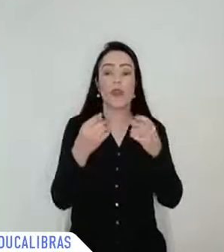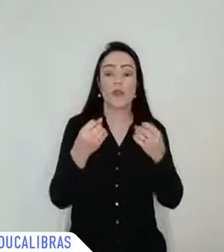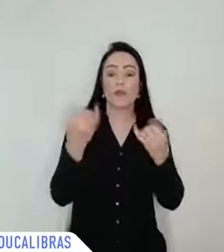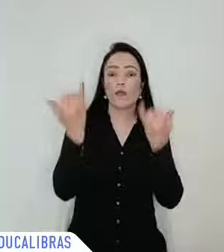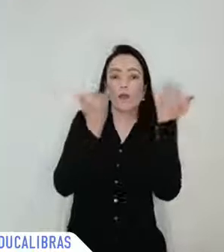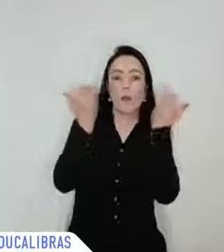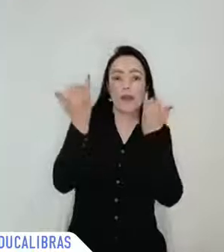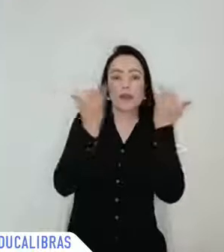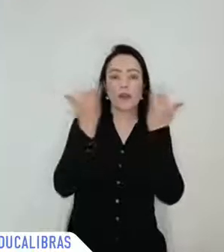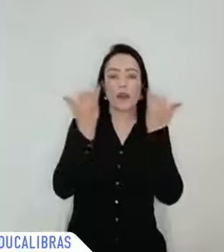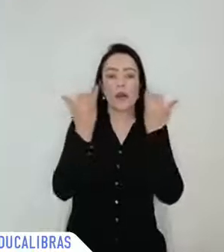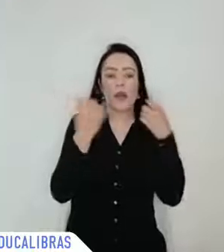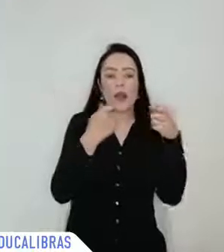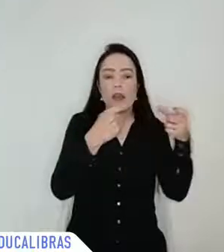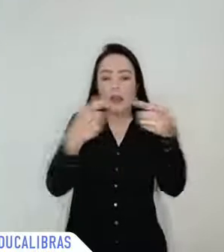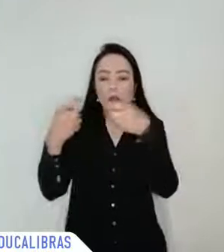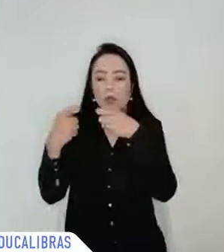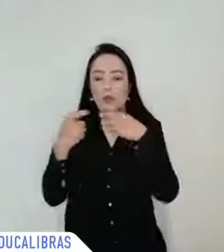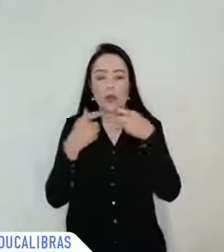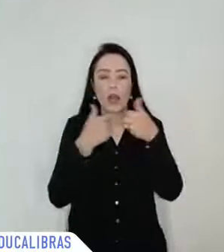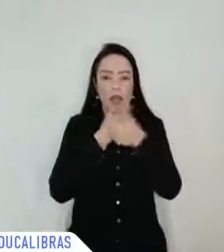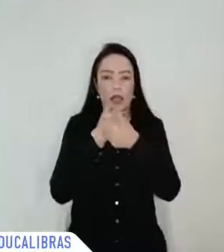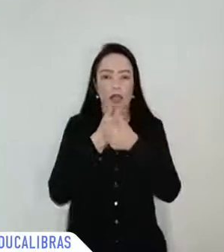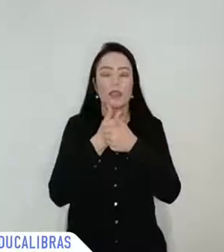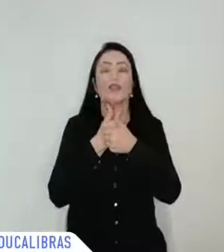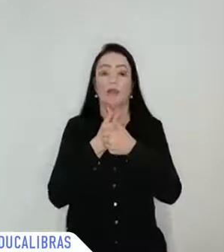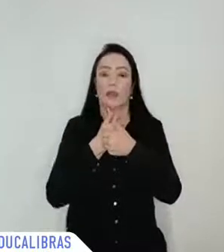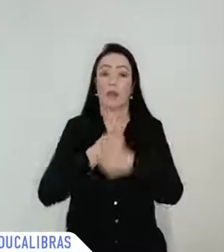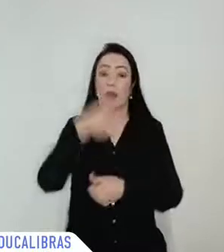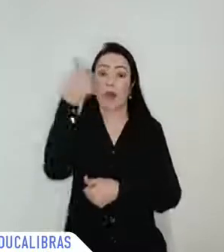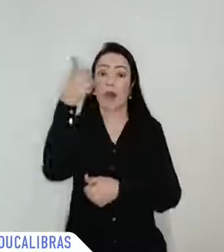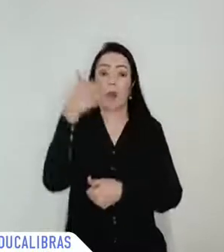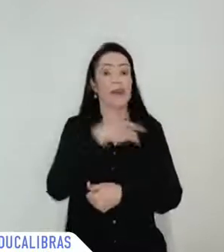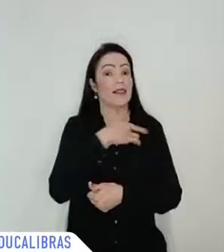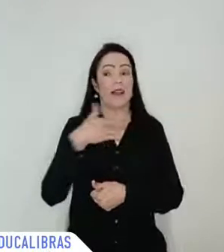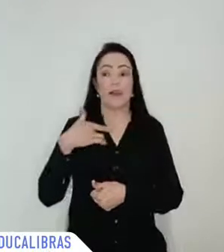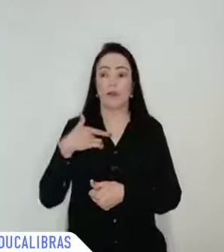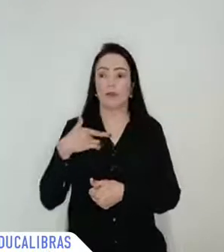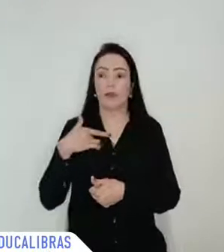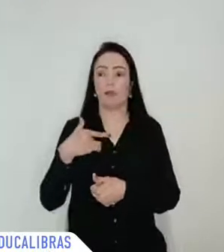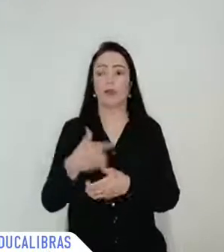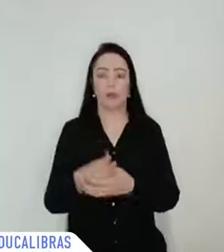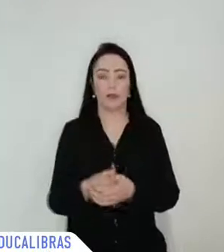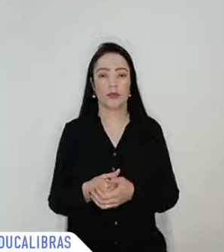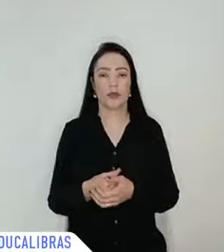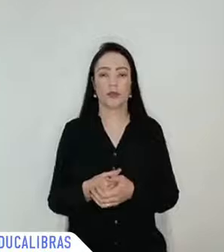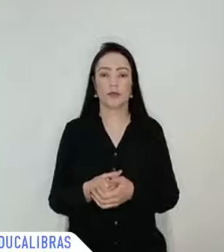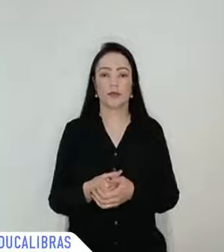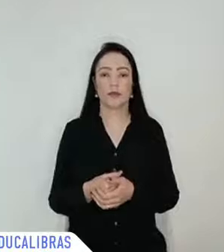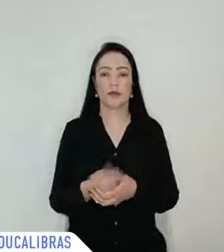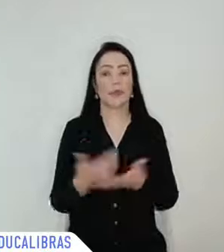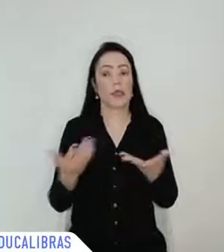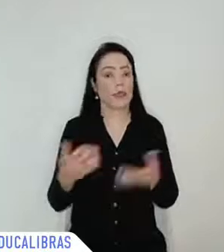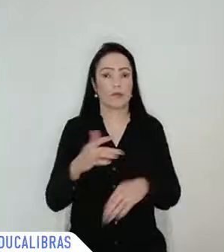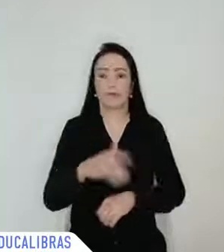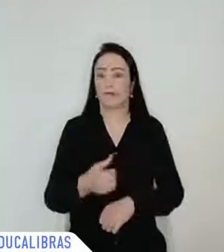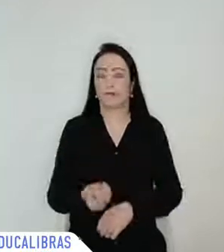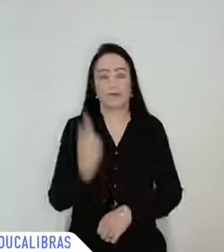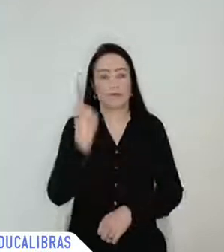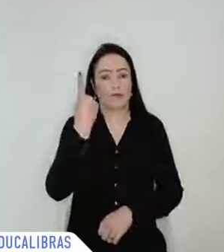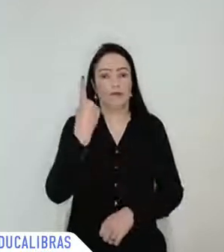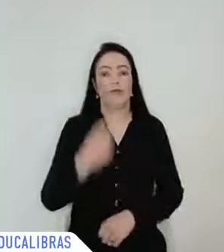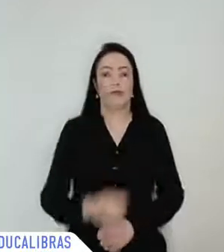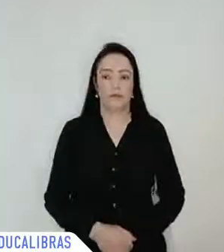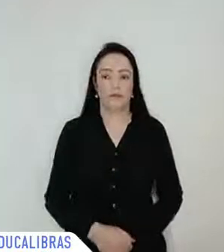communication channels and means to elaborate and communicate